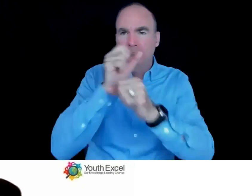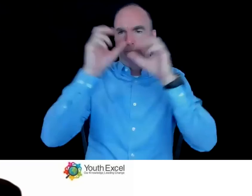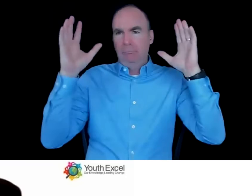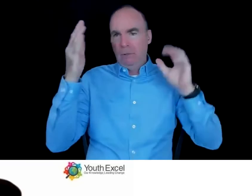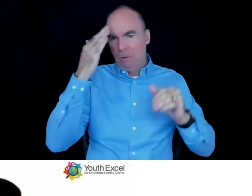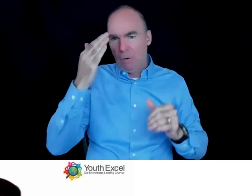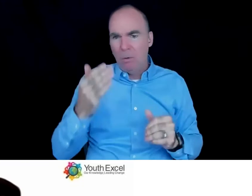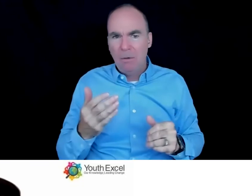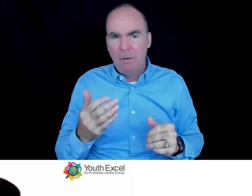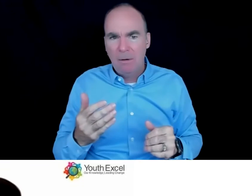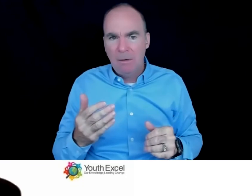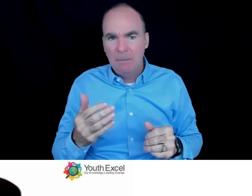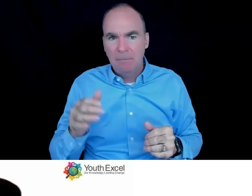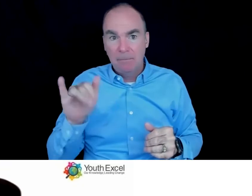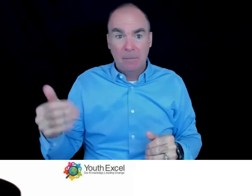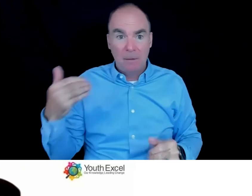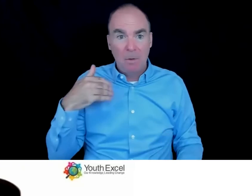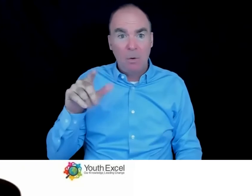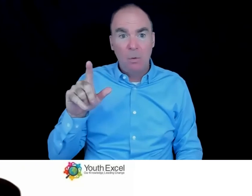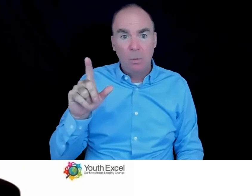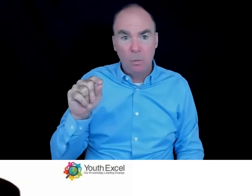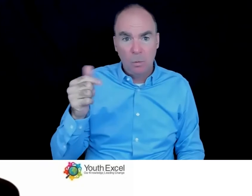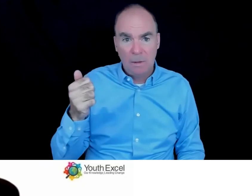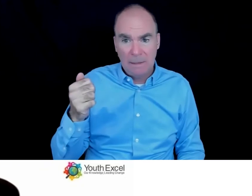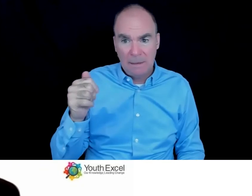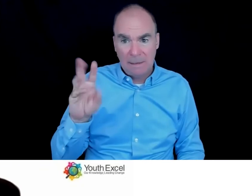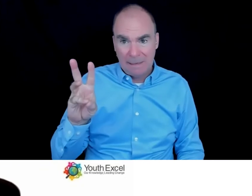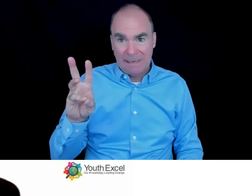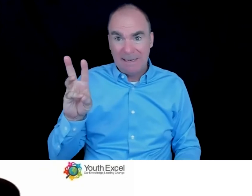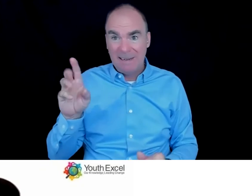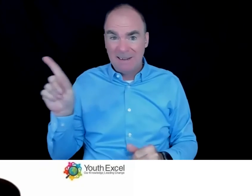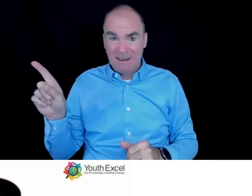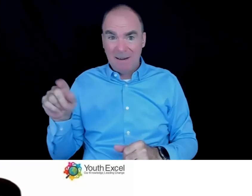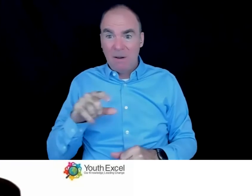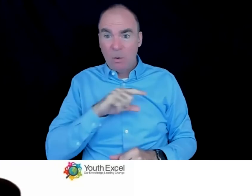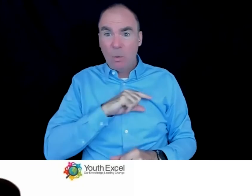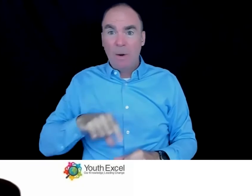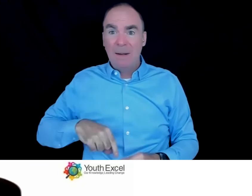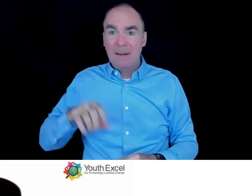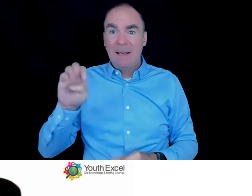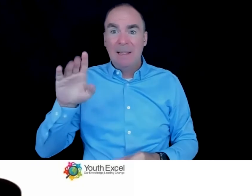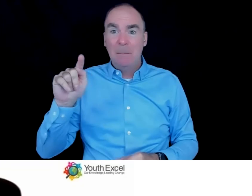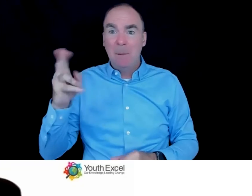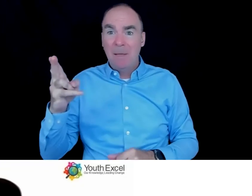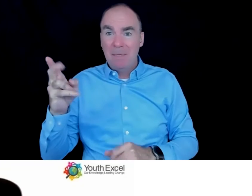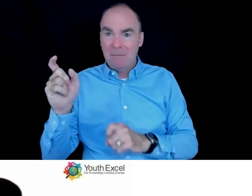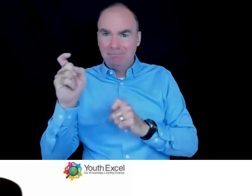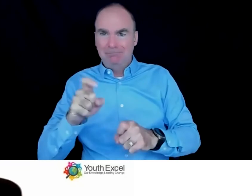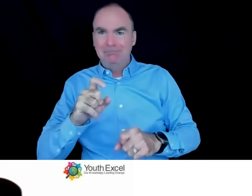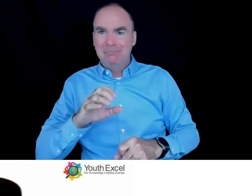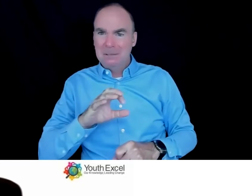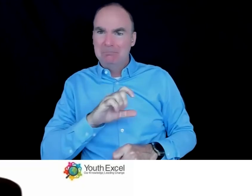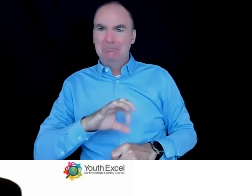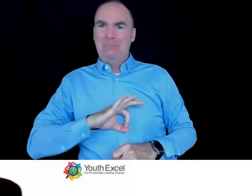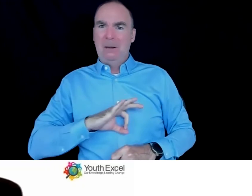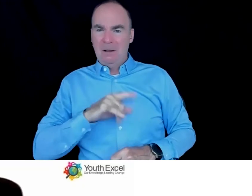already 6 years down the line, whereby he was recognized by Queen Elizabeth II, courtesy of the incredible work that he's